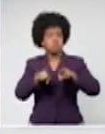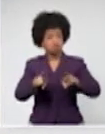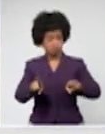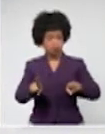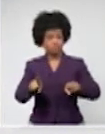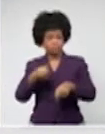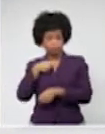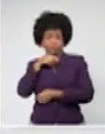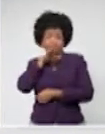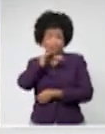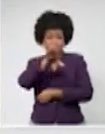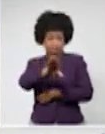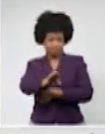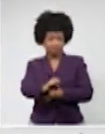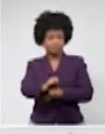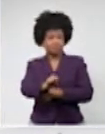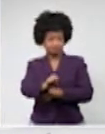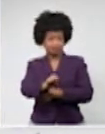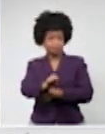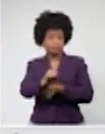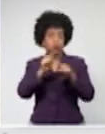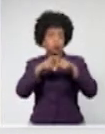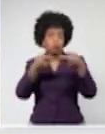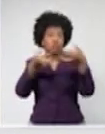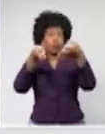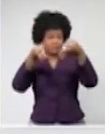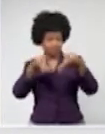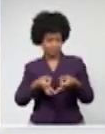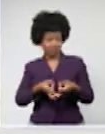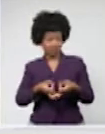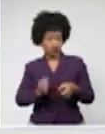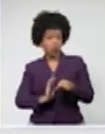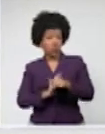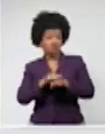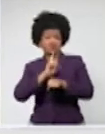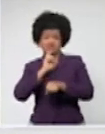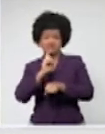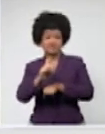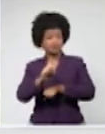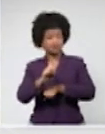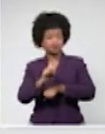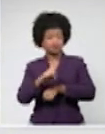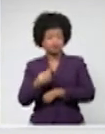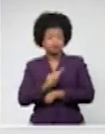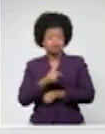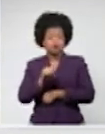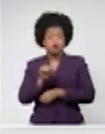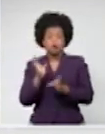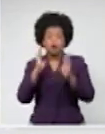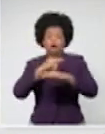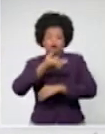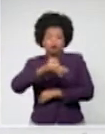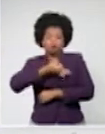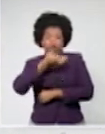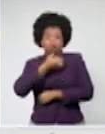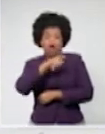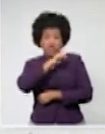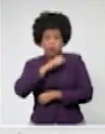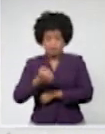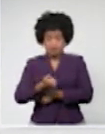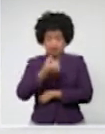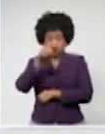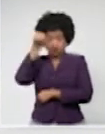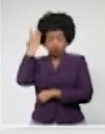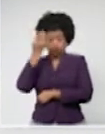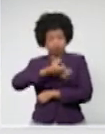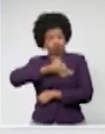This is the current situation in Cuba, not a favorable one compared to what had been achieved in previous days, and I repeat, there's no excuse